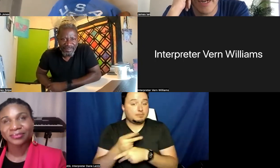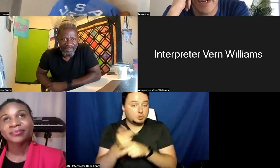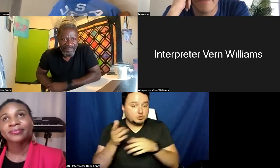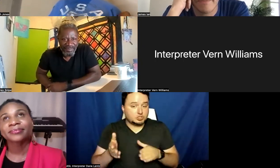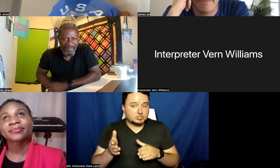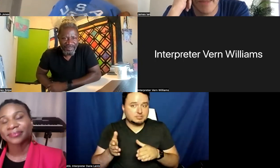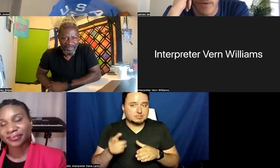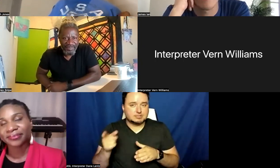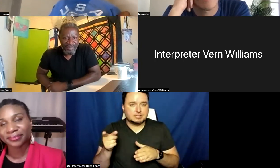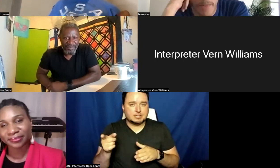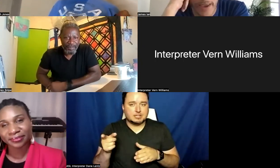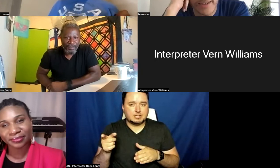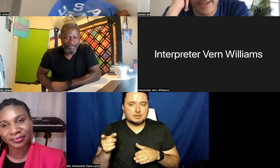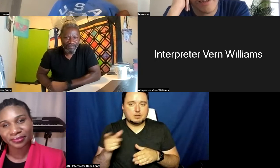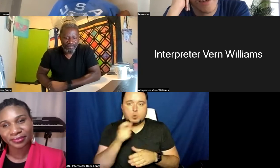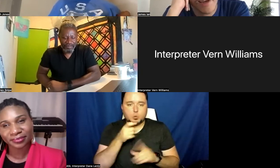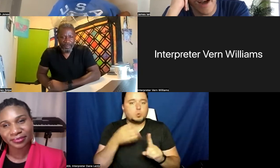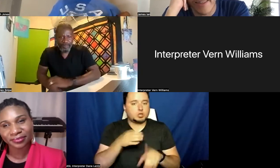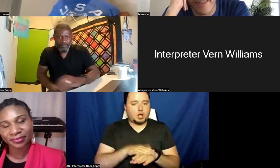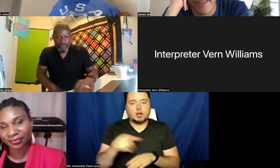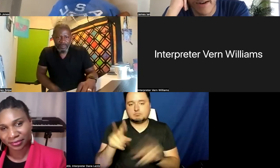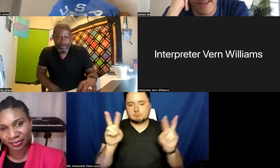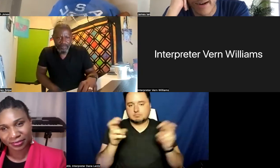of that worked on Spaces,